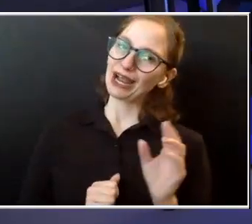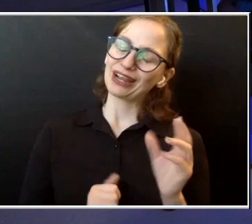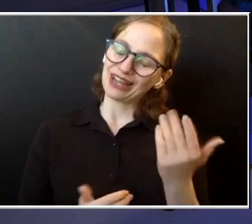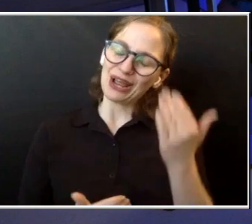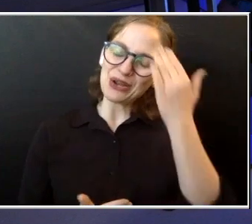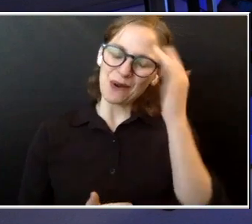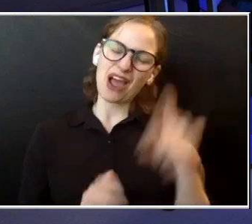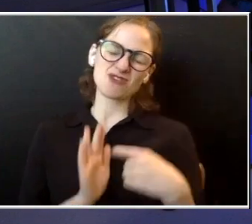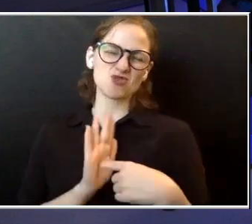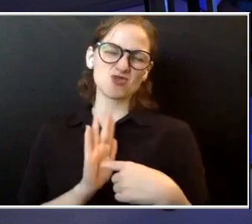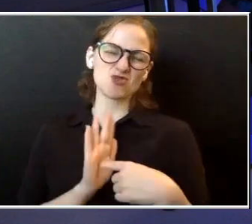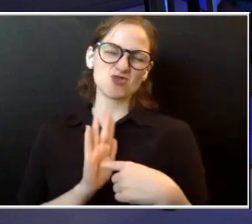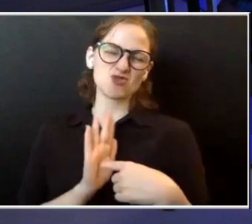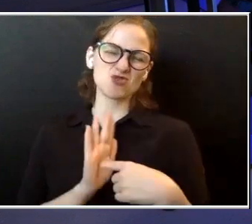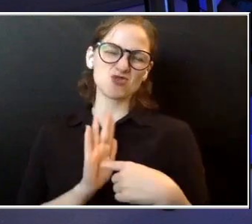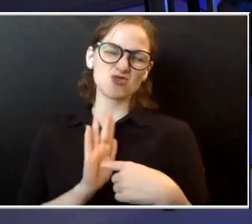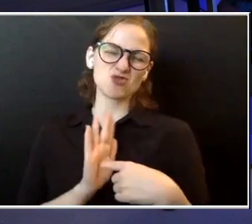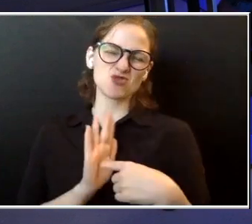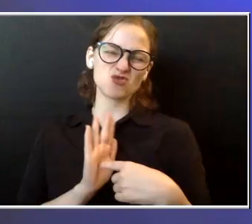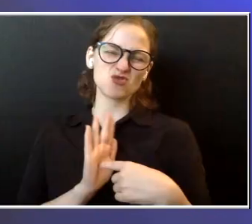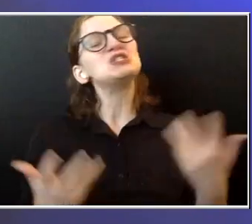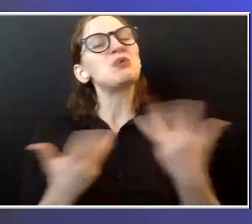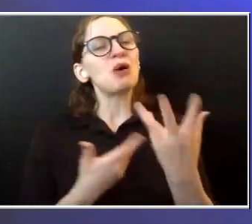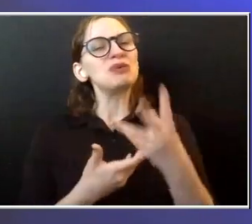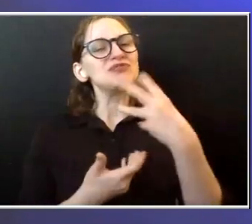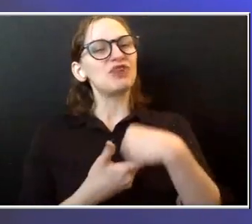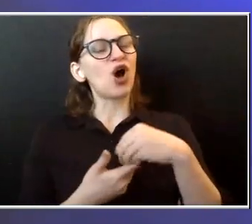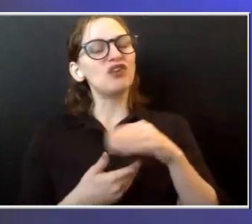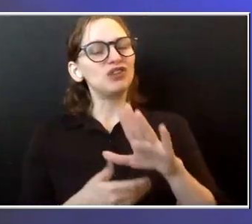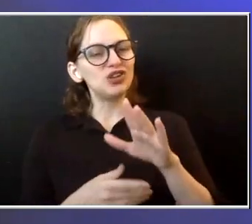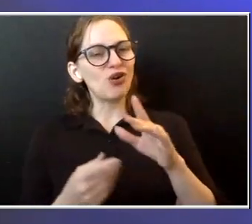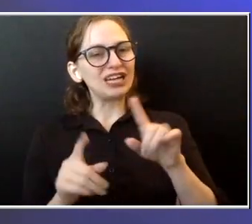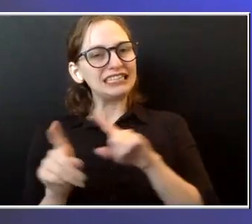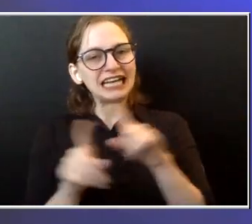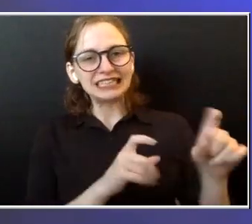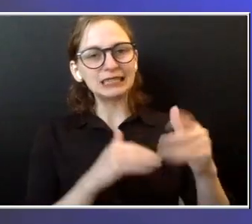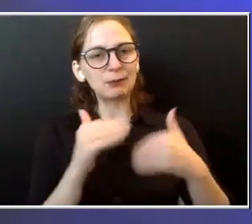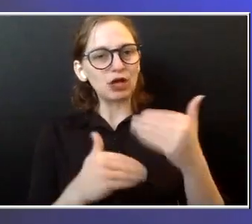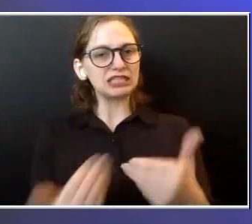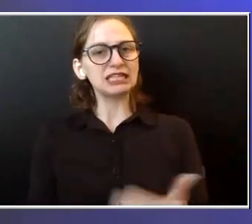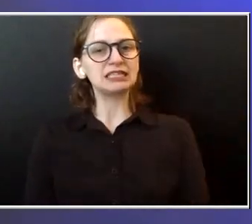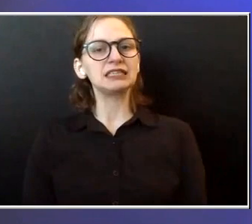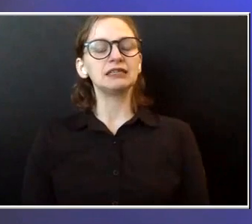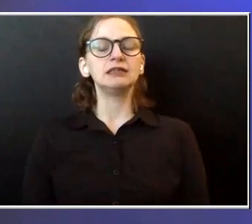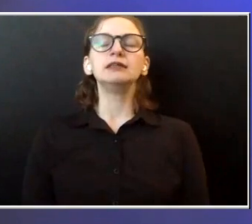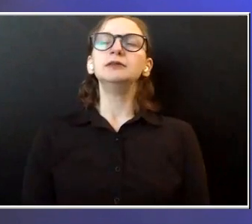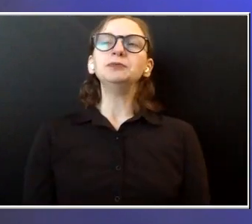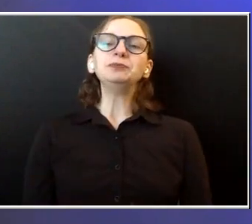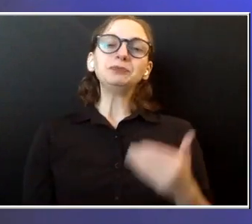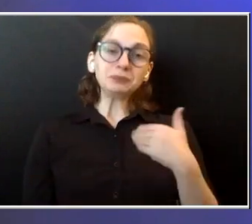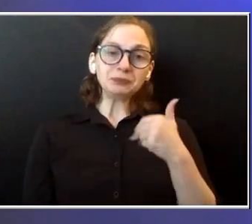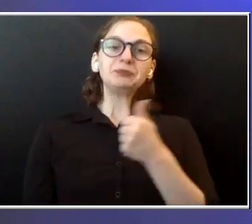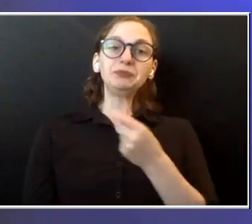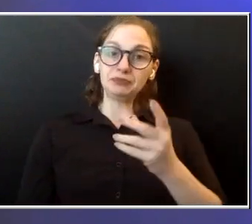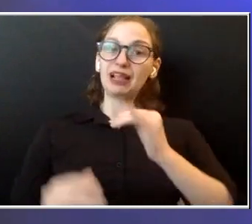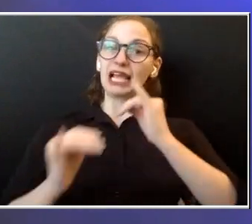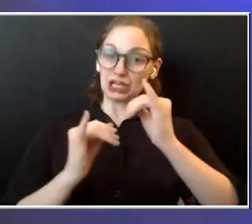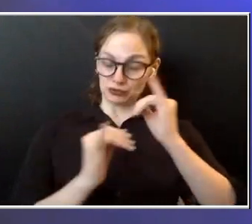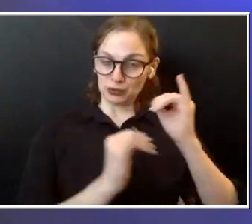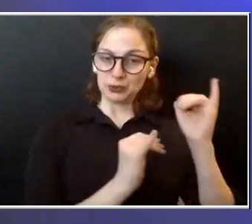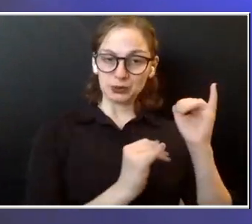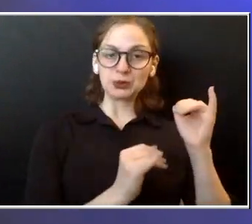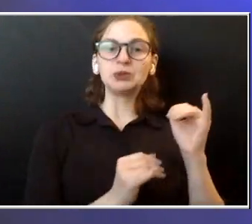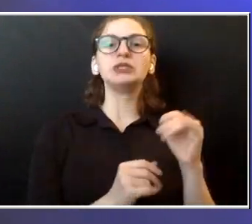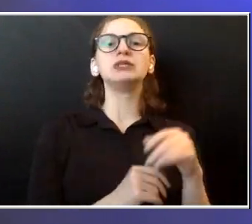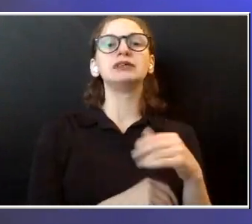was involved in all that testing? Well, I was interviewed by several different people. I had to go through a questionnaire about, you